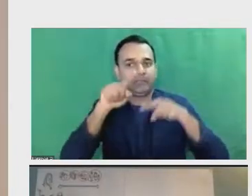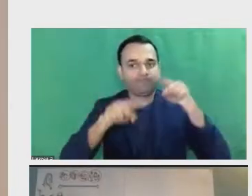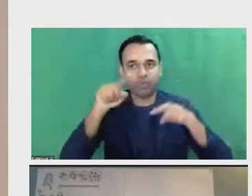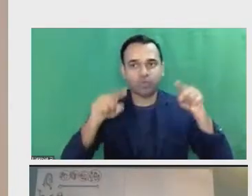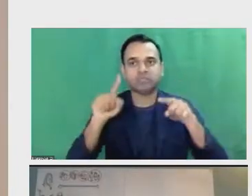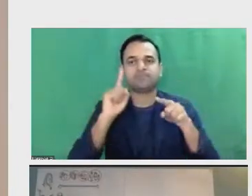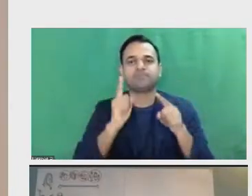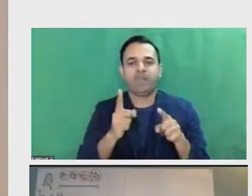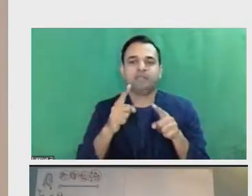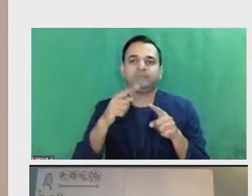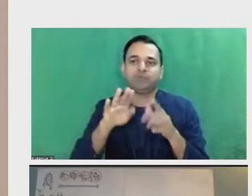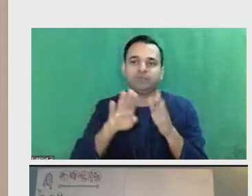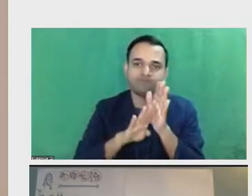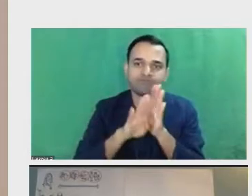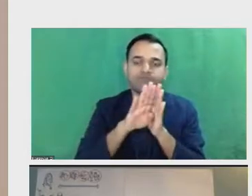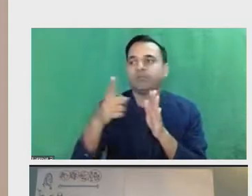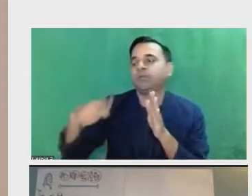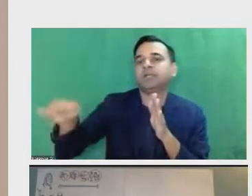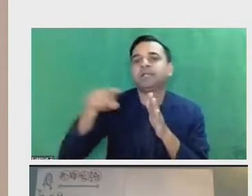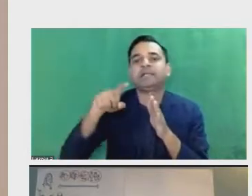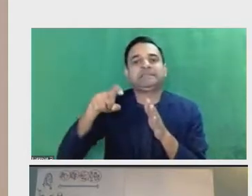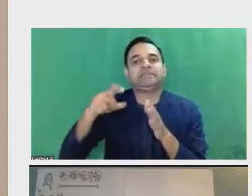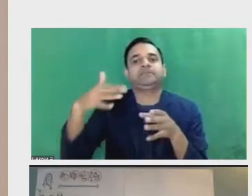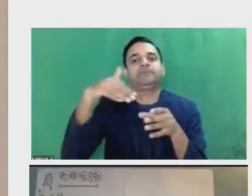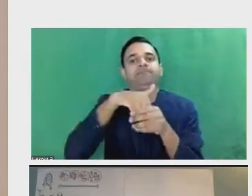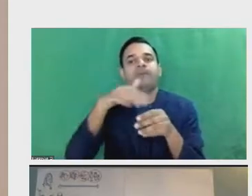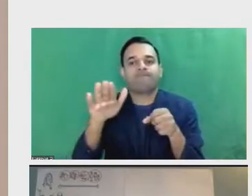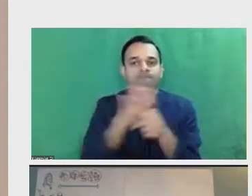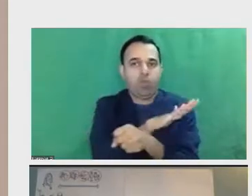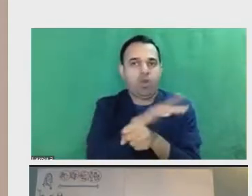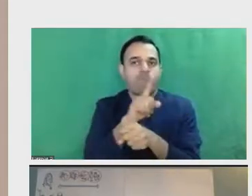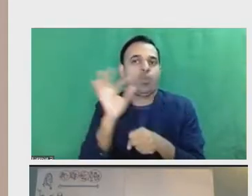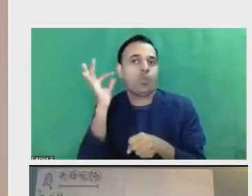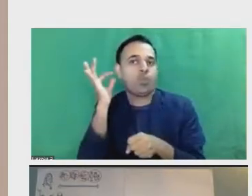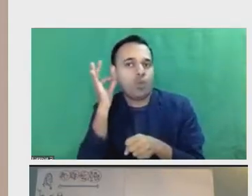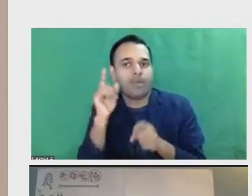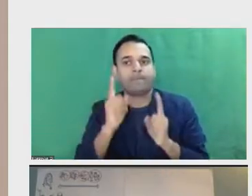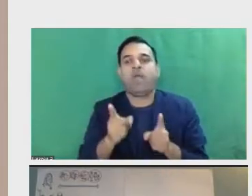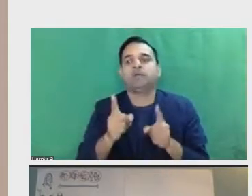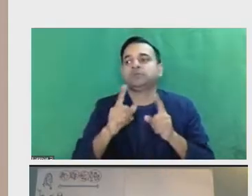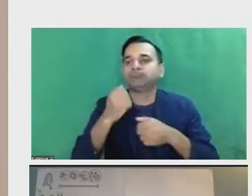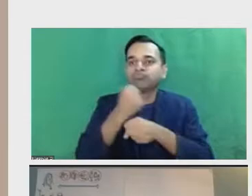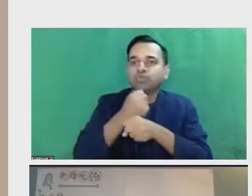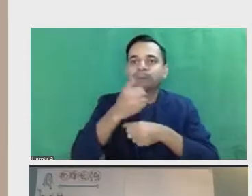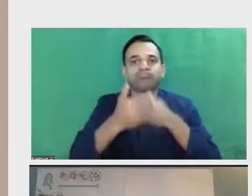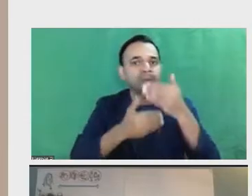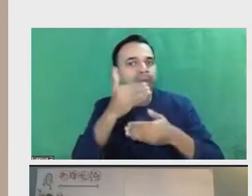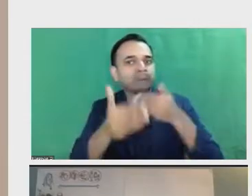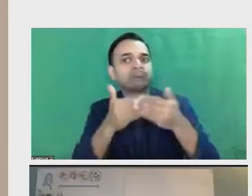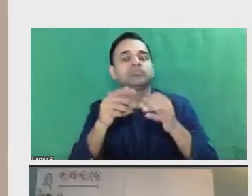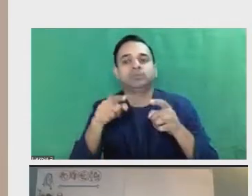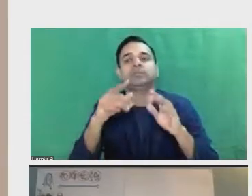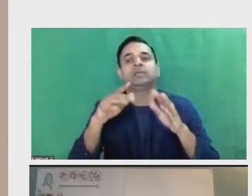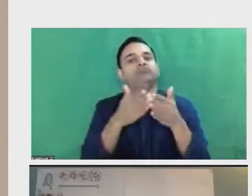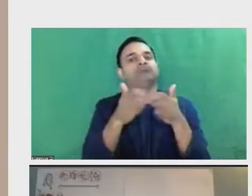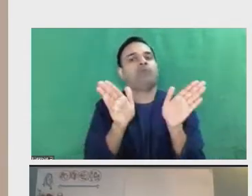and indigenous and local communities. The CBD was also the first of the Rio Conventions to have adopted a gender